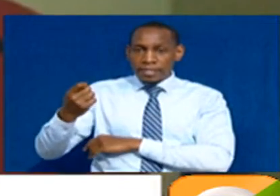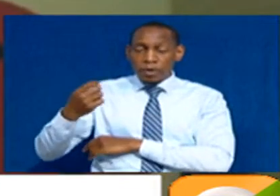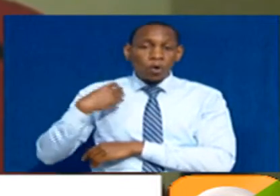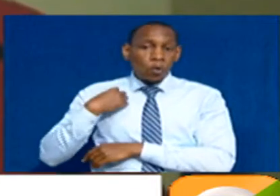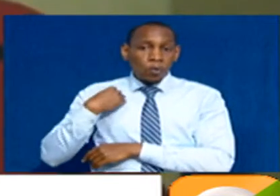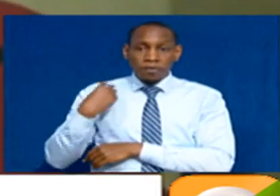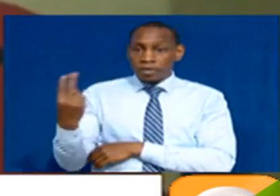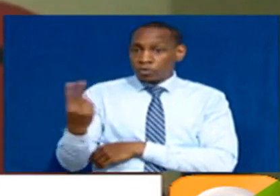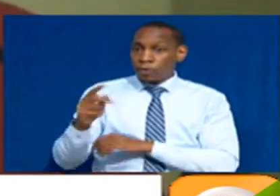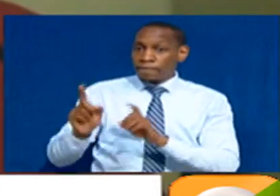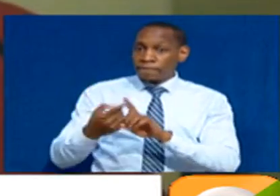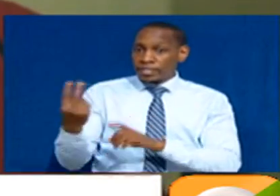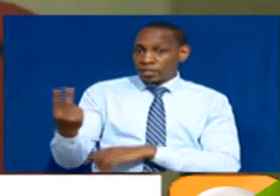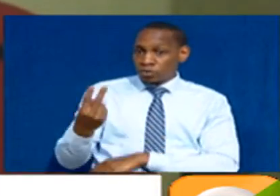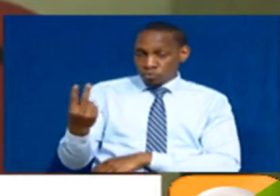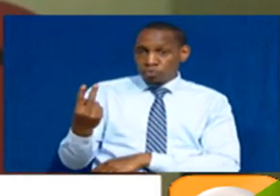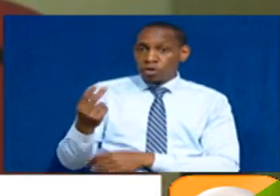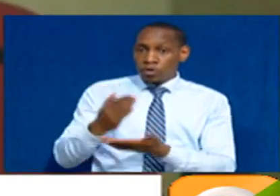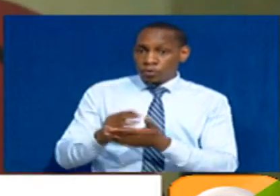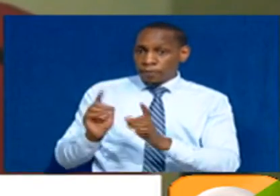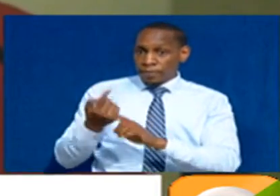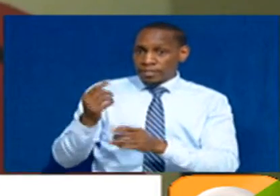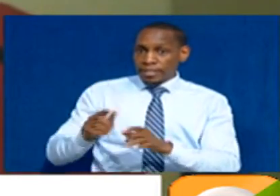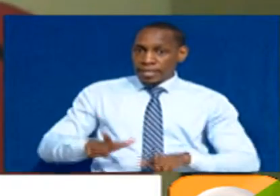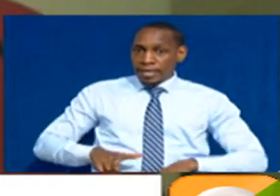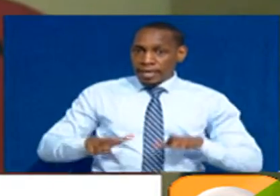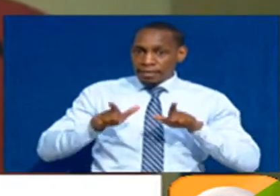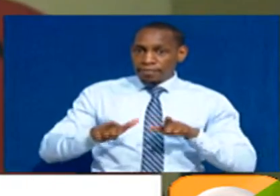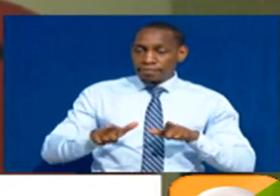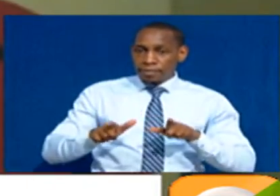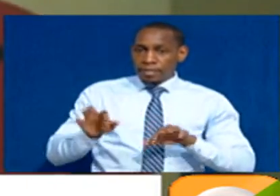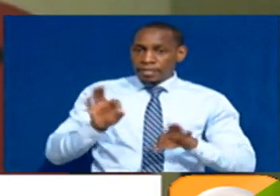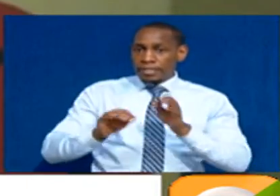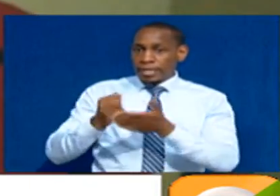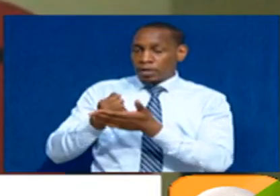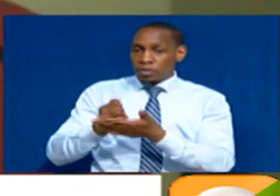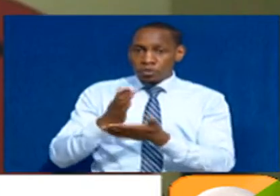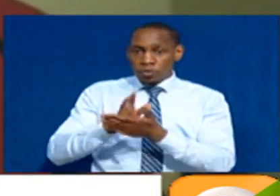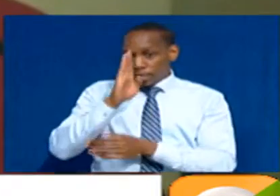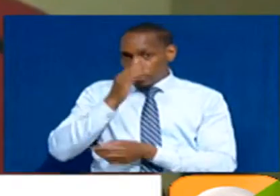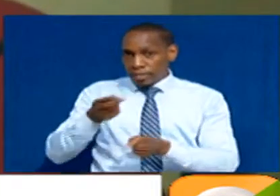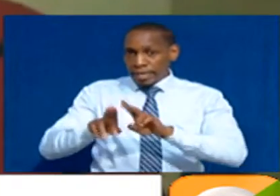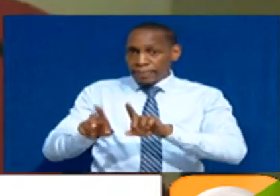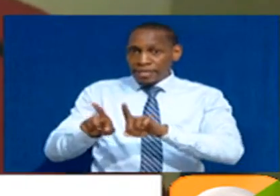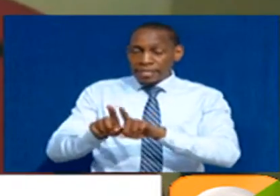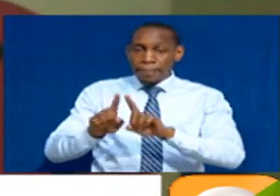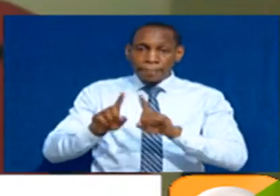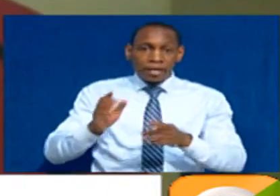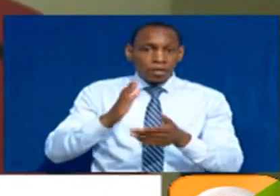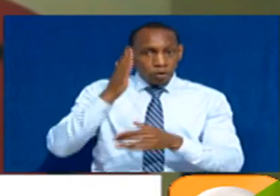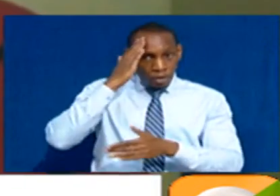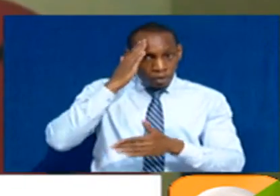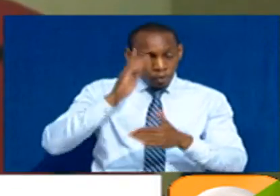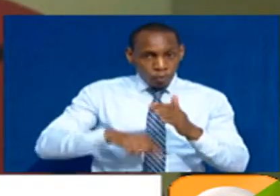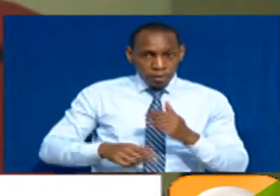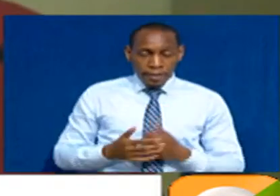deputy president as among the first who would then be subjected to a lifestyle audit. Well, I'm not sure whether that happened, but we do know